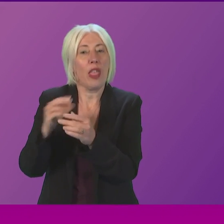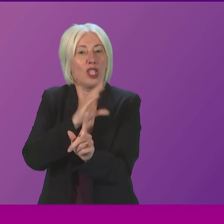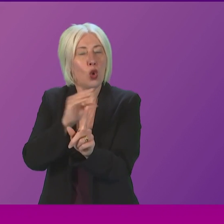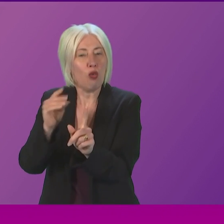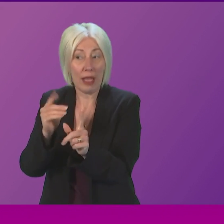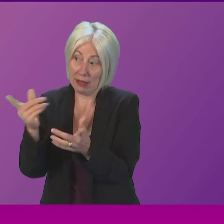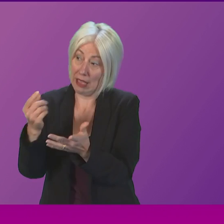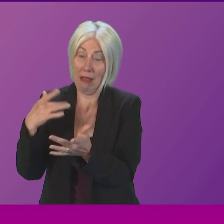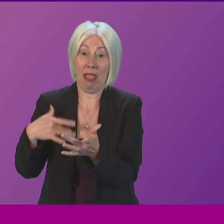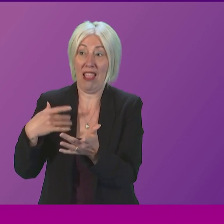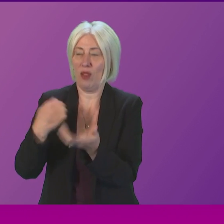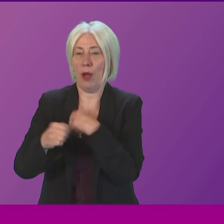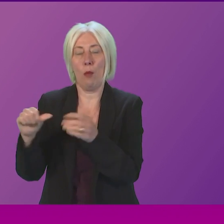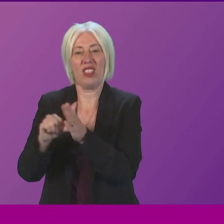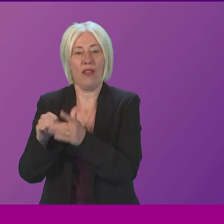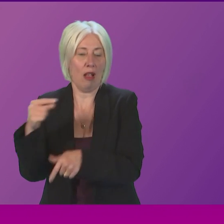make life difficult for Labour.